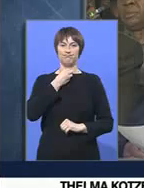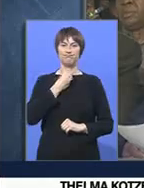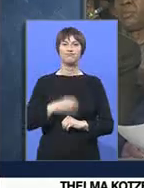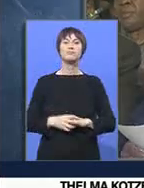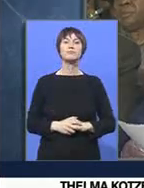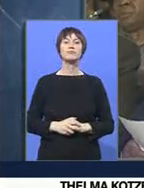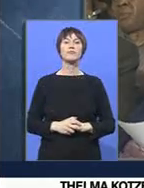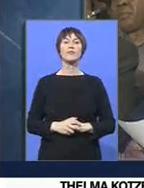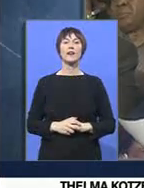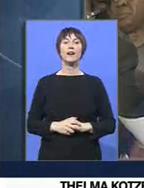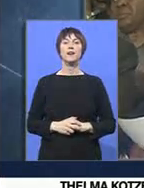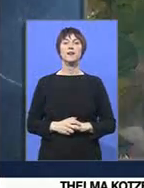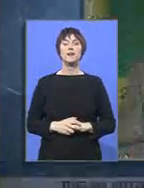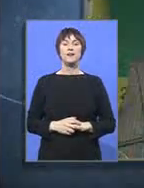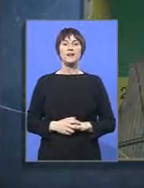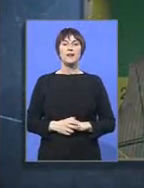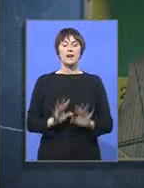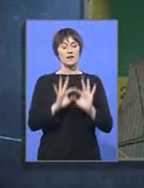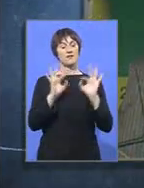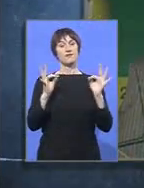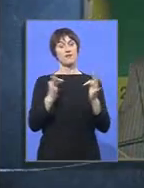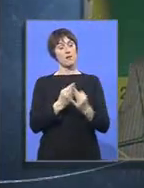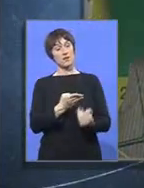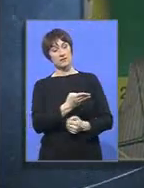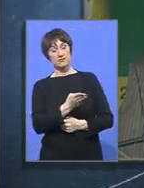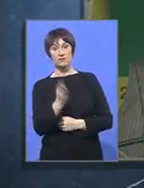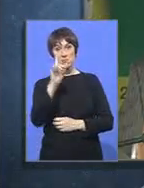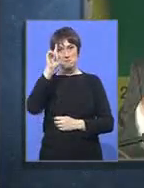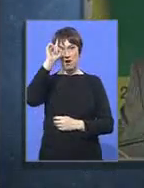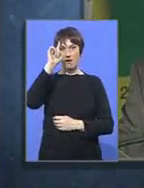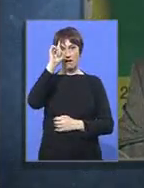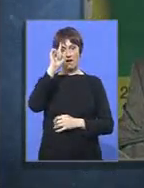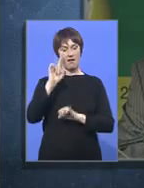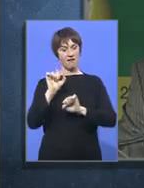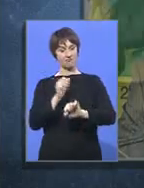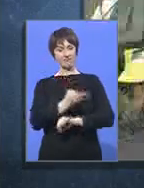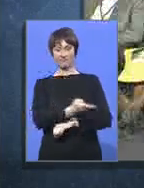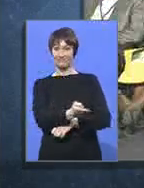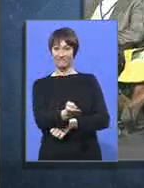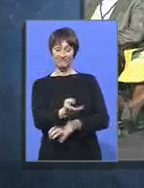the Mandela family with us,